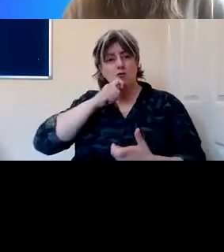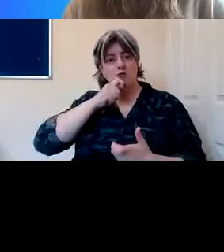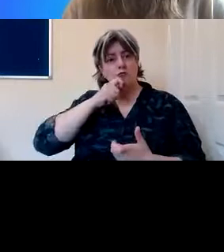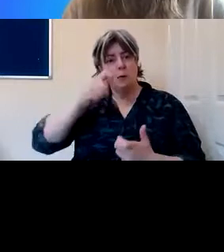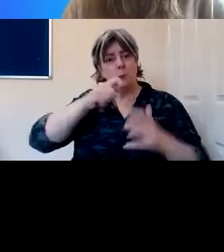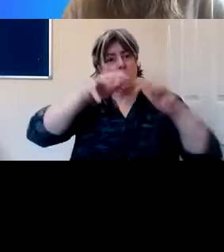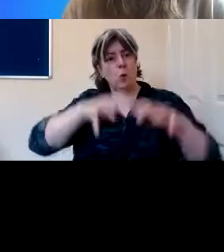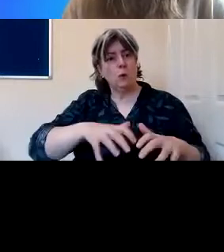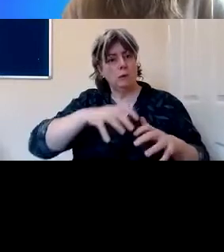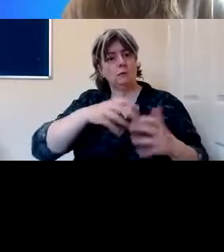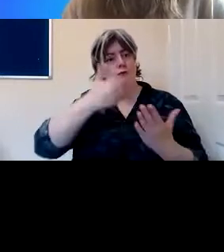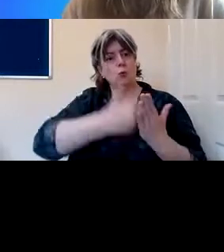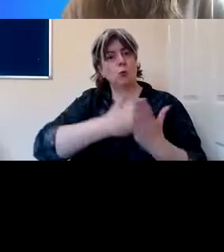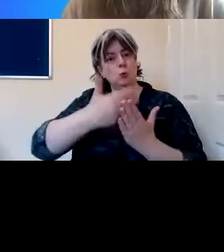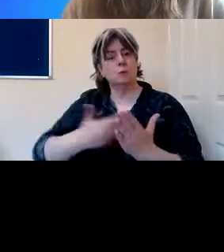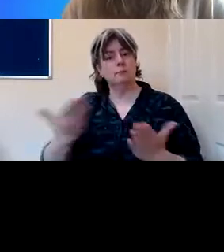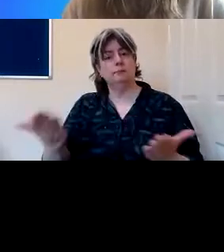So again, yes to both.